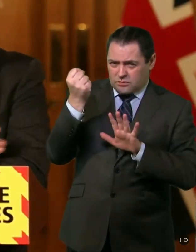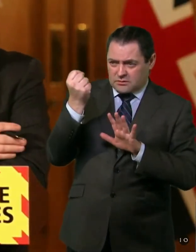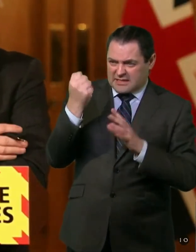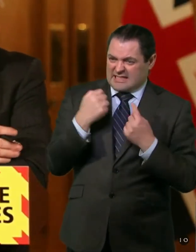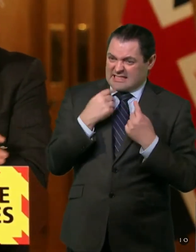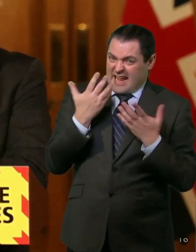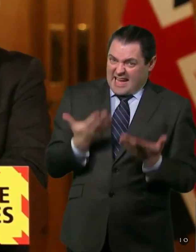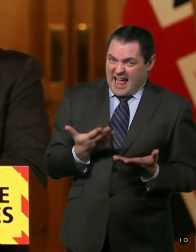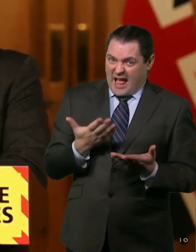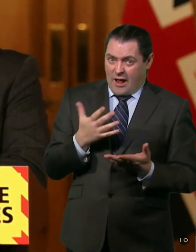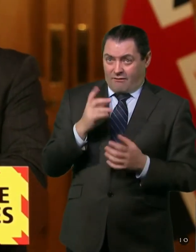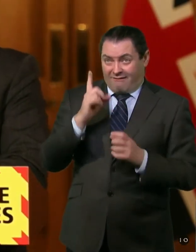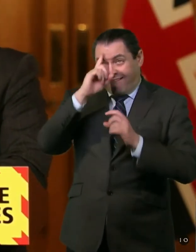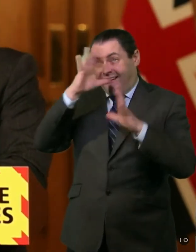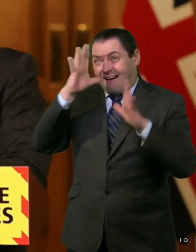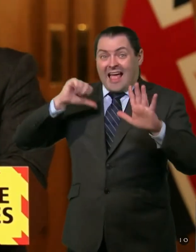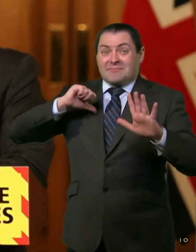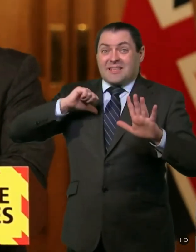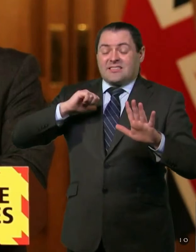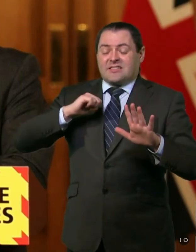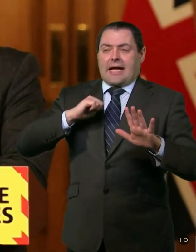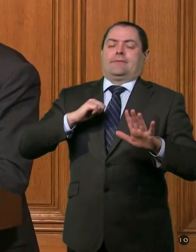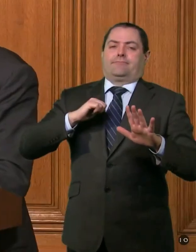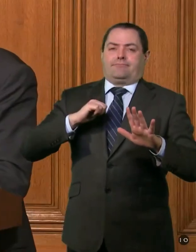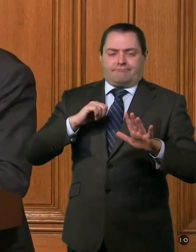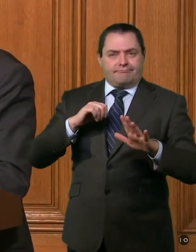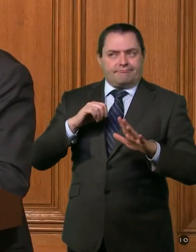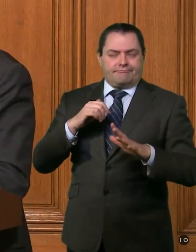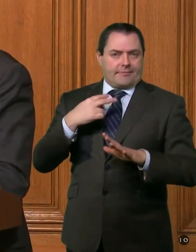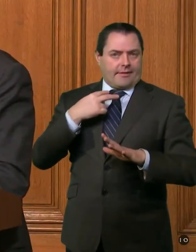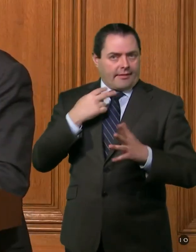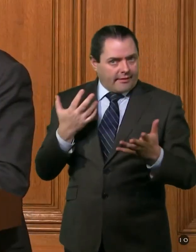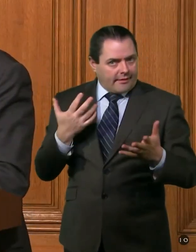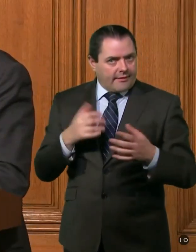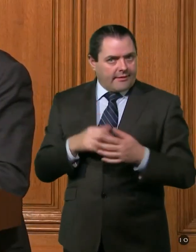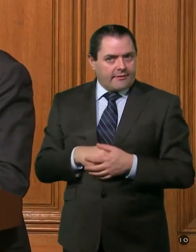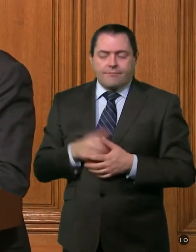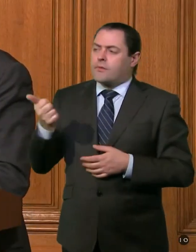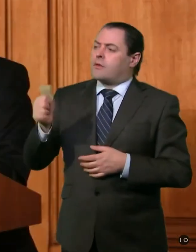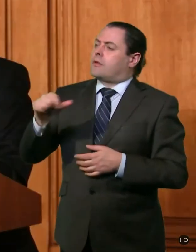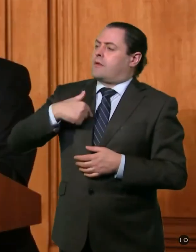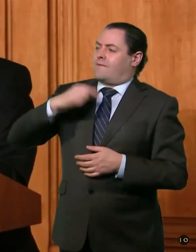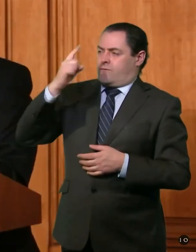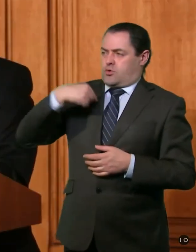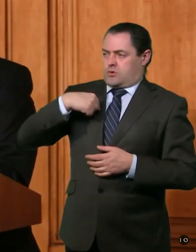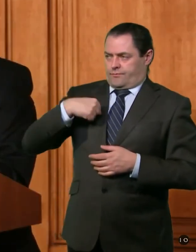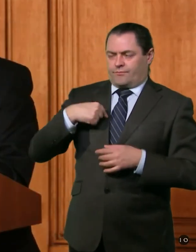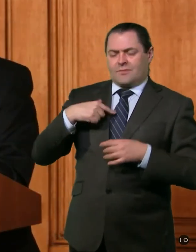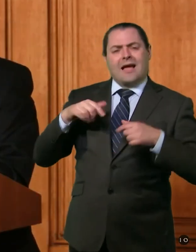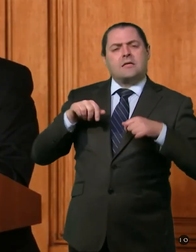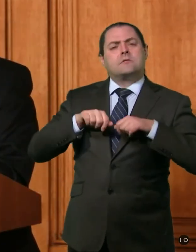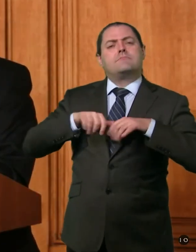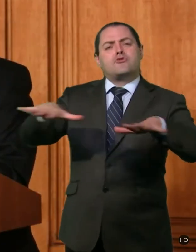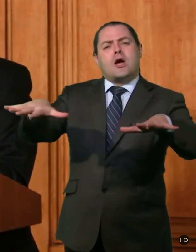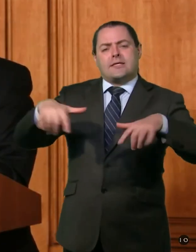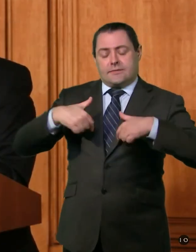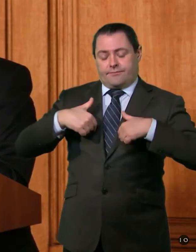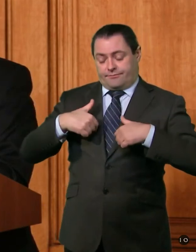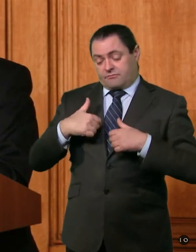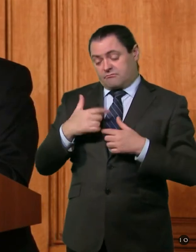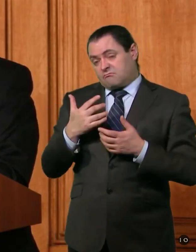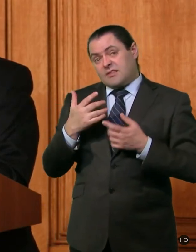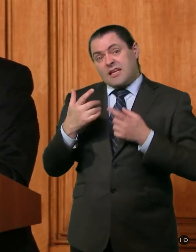Do you want to go first on the transmissibility point? Okay, so look, I don't think there are clear data on the extent to which